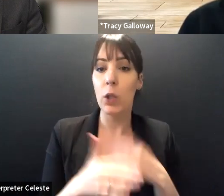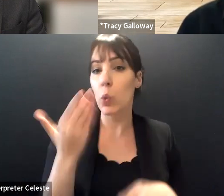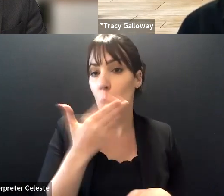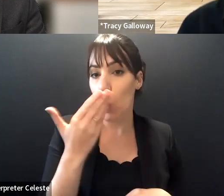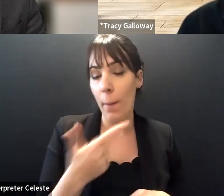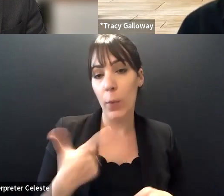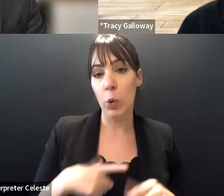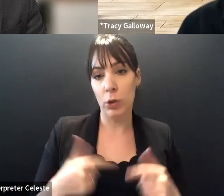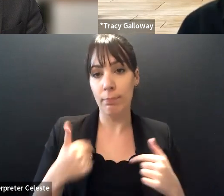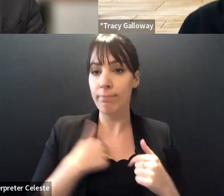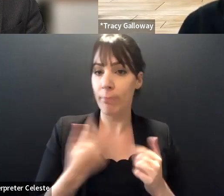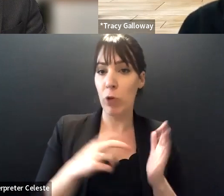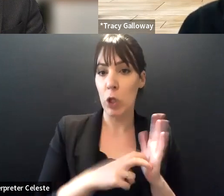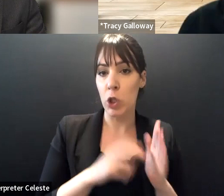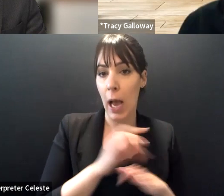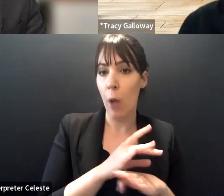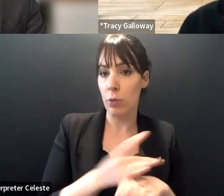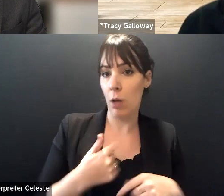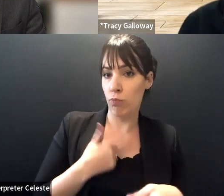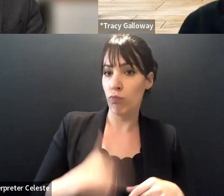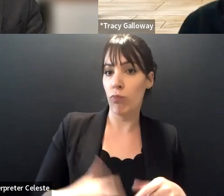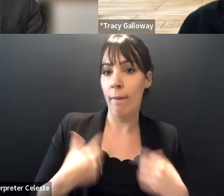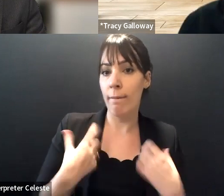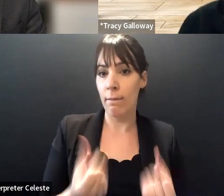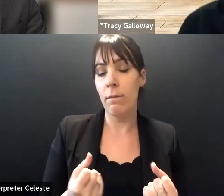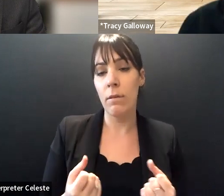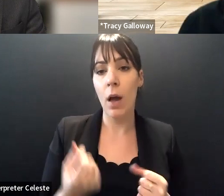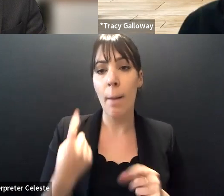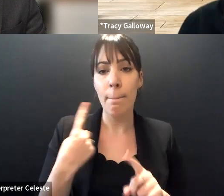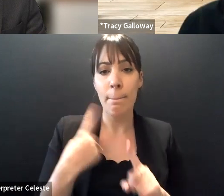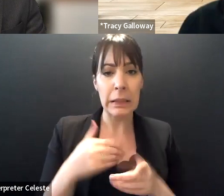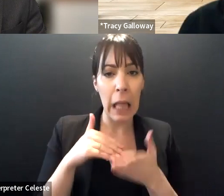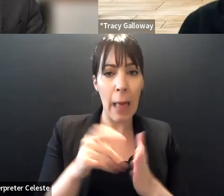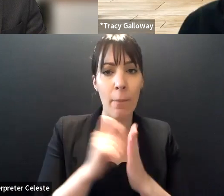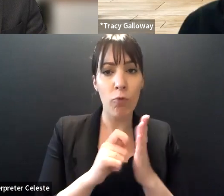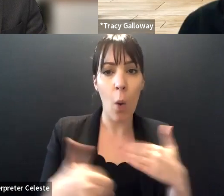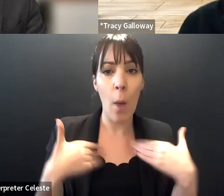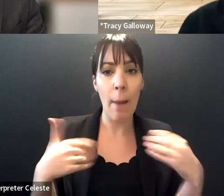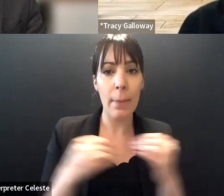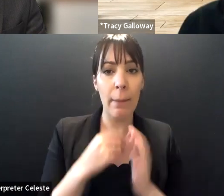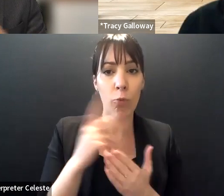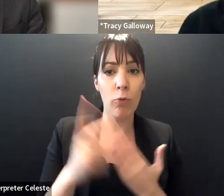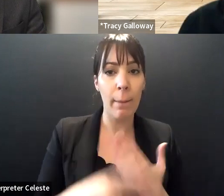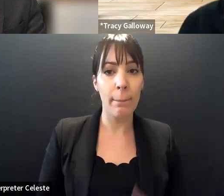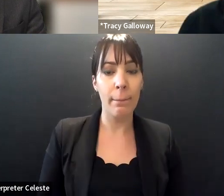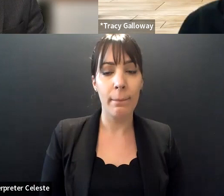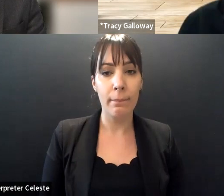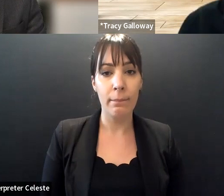wellbeing programmes, again, in the digital space for access students.